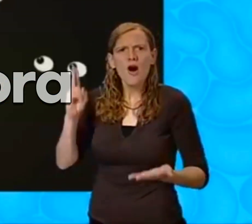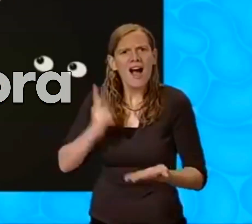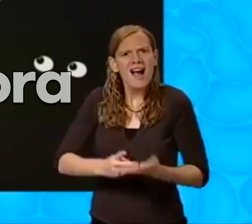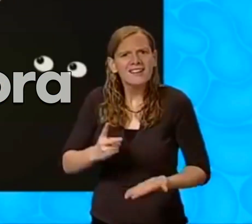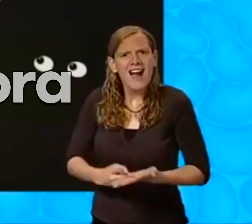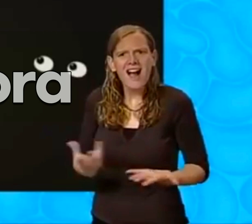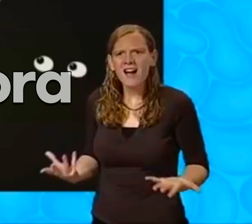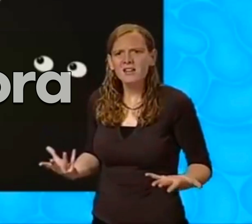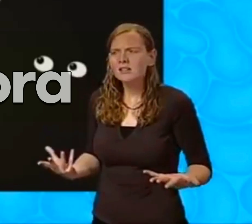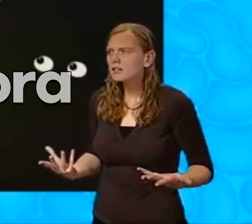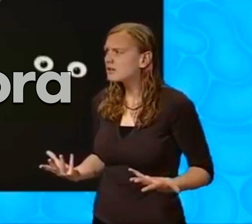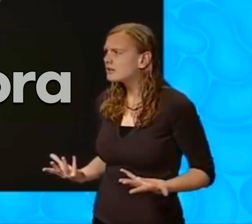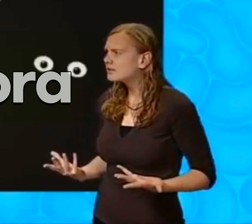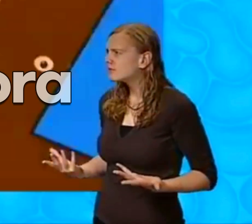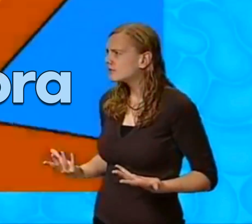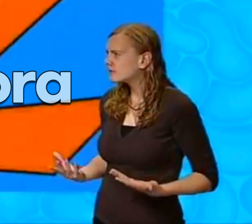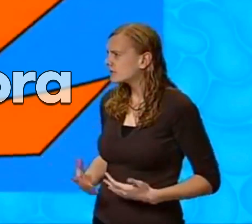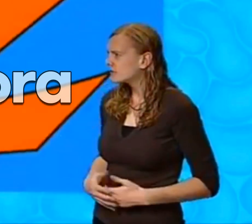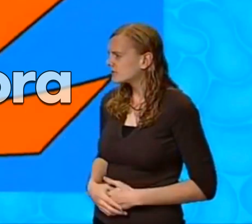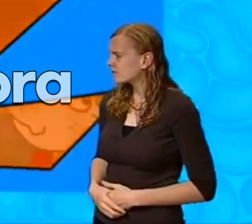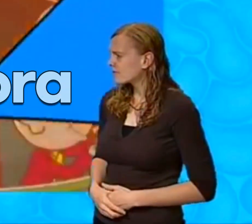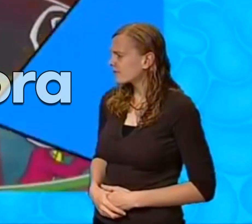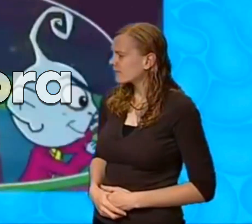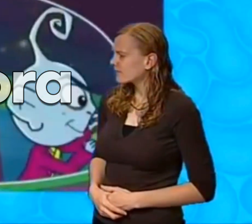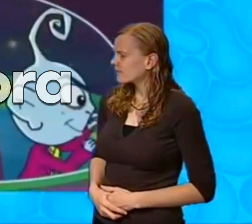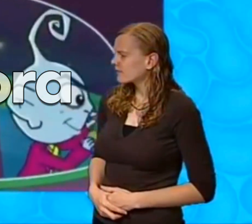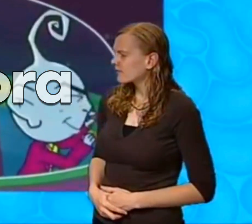Hey! Not again.